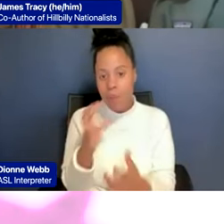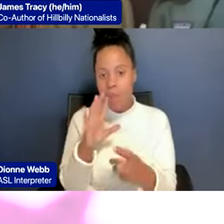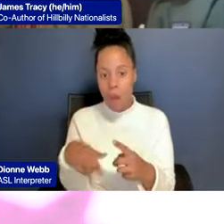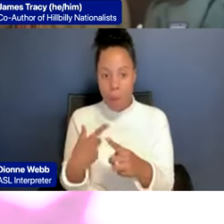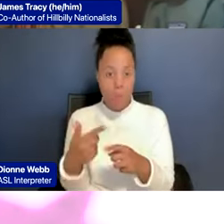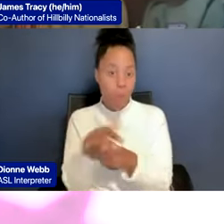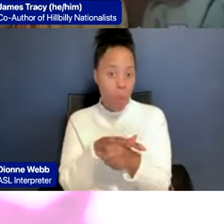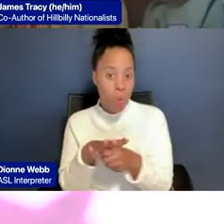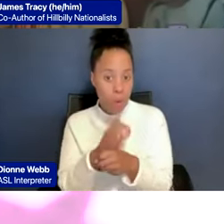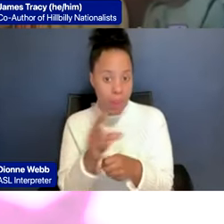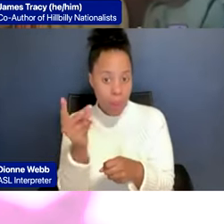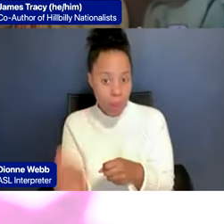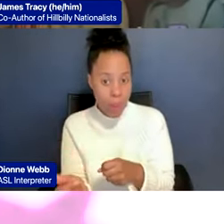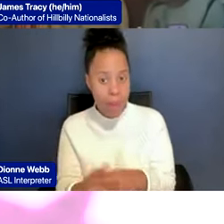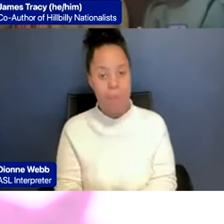There's a lot